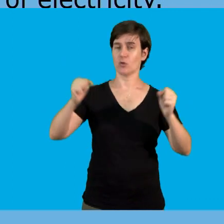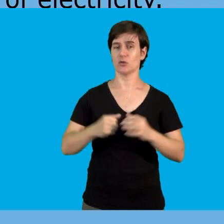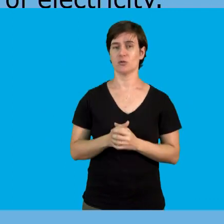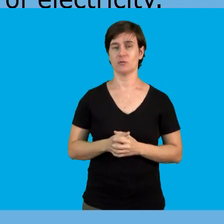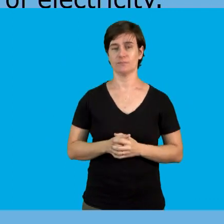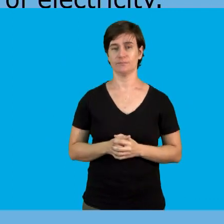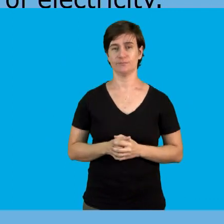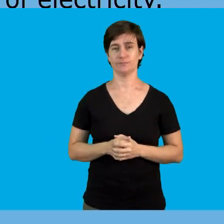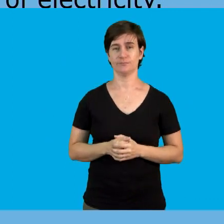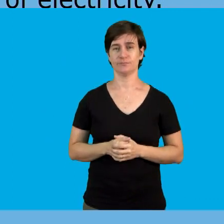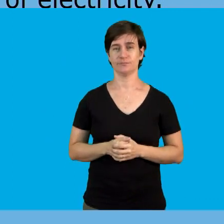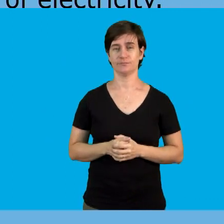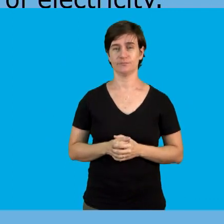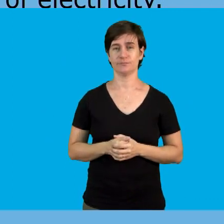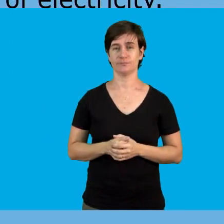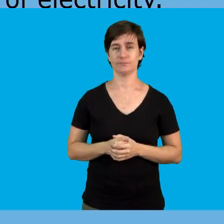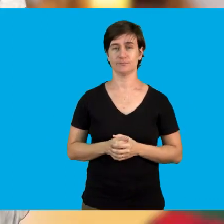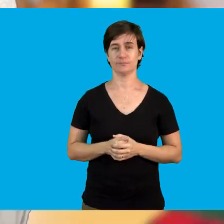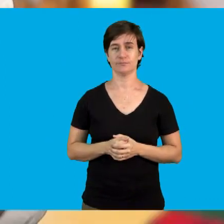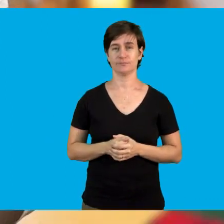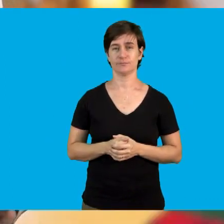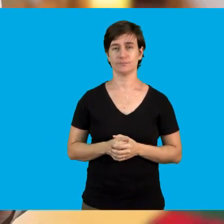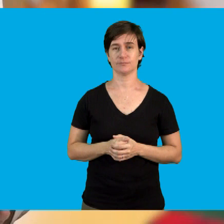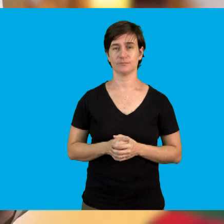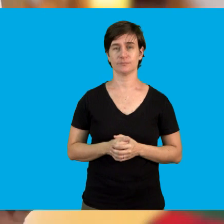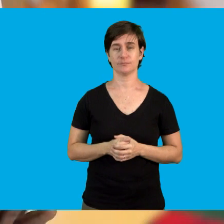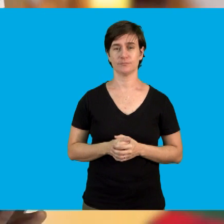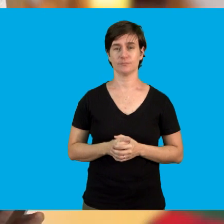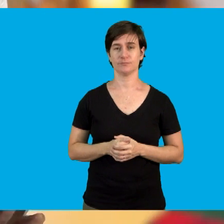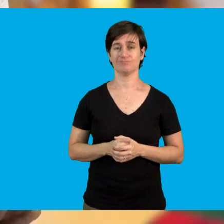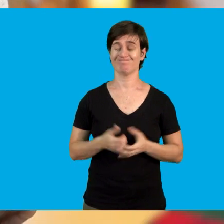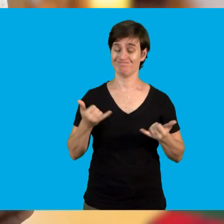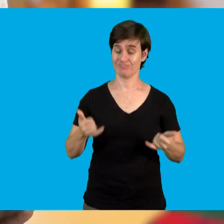the load shedding is going to last for a bit of time. Now,